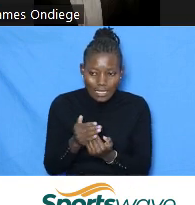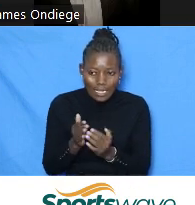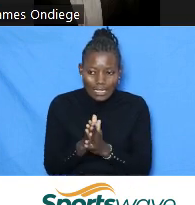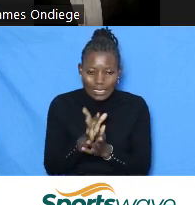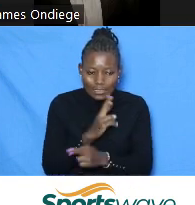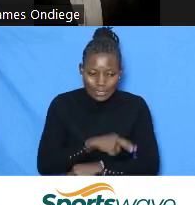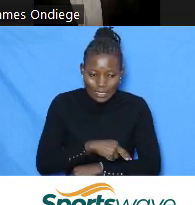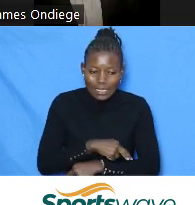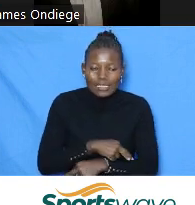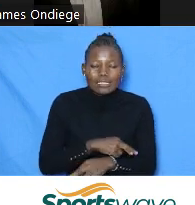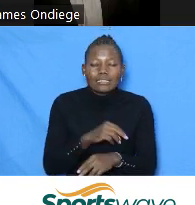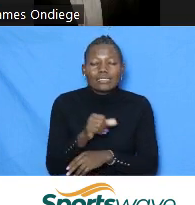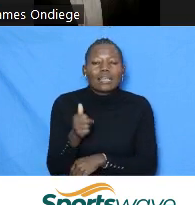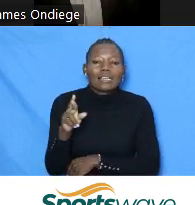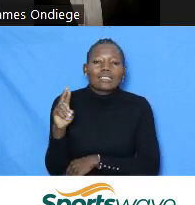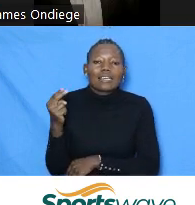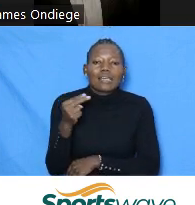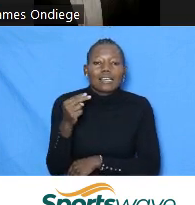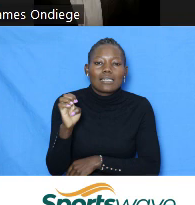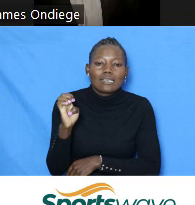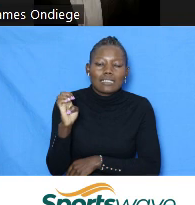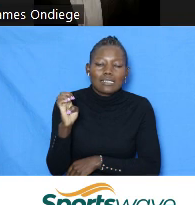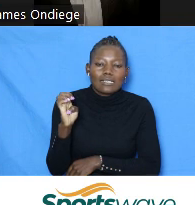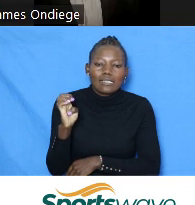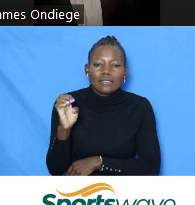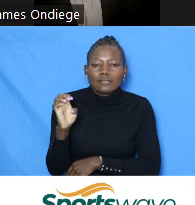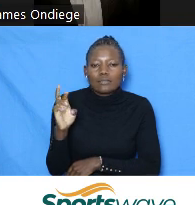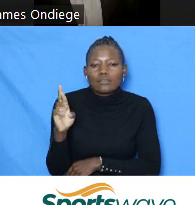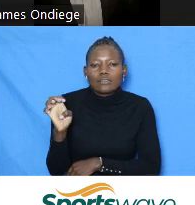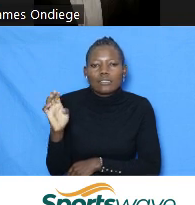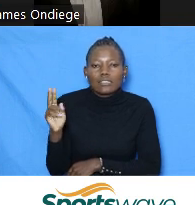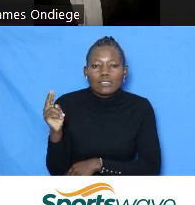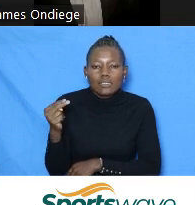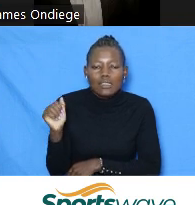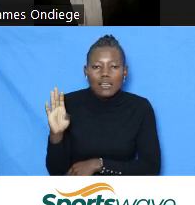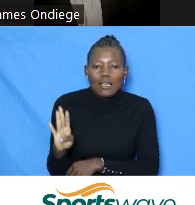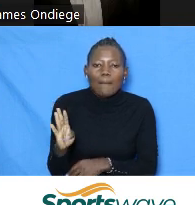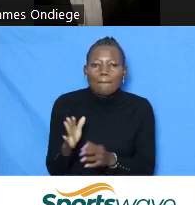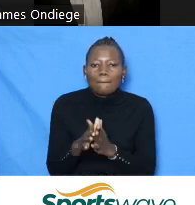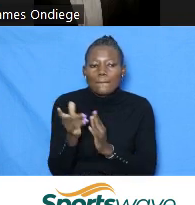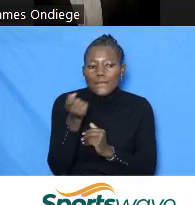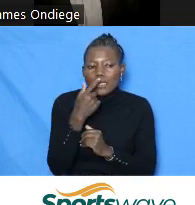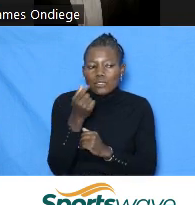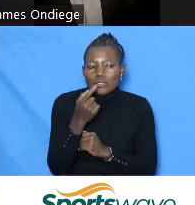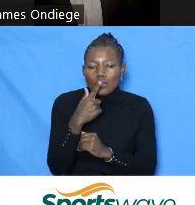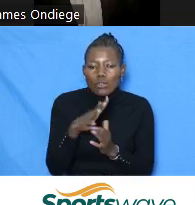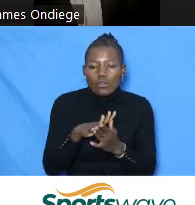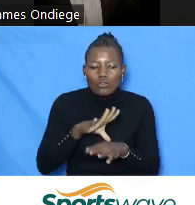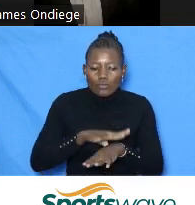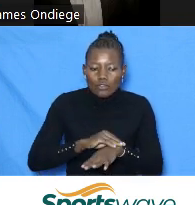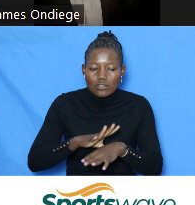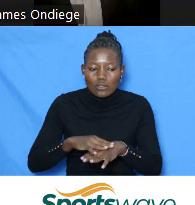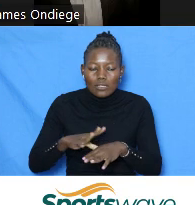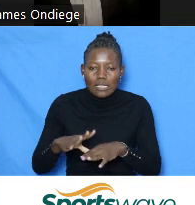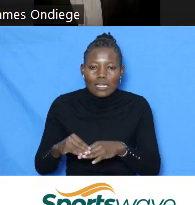there's rehabilitation. Mentioned the access to medical aid, cover hospital and physiotherapy facilities. There is